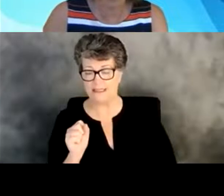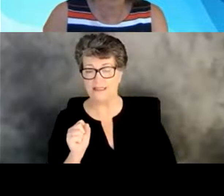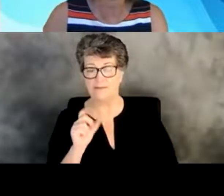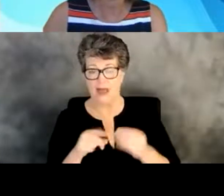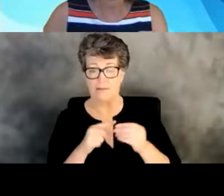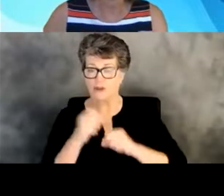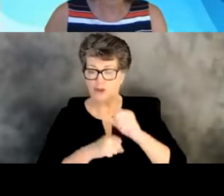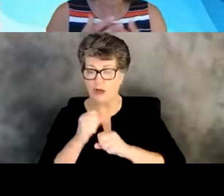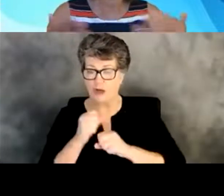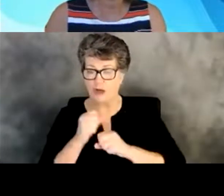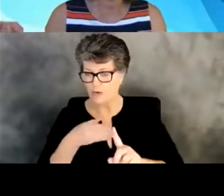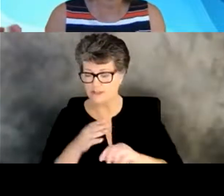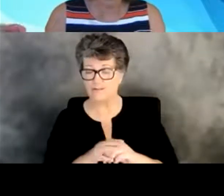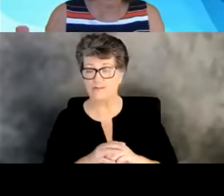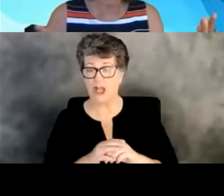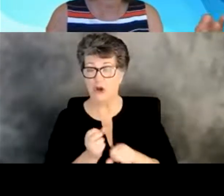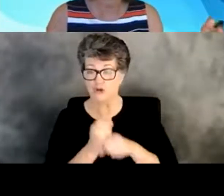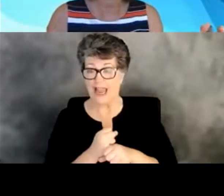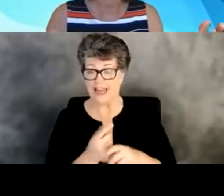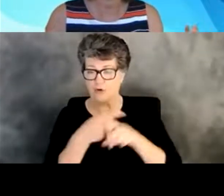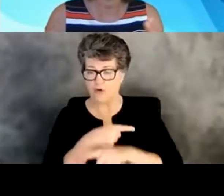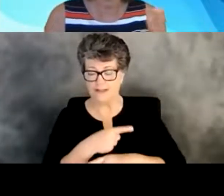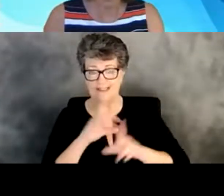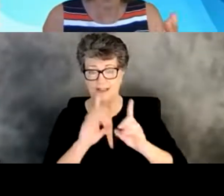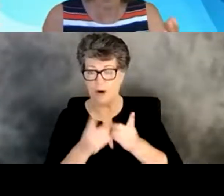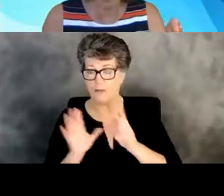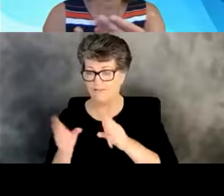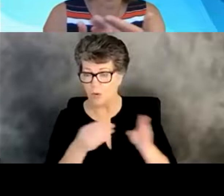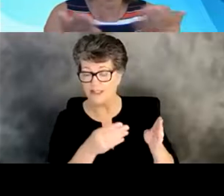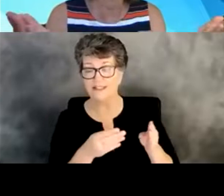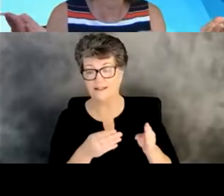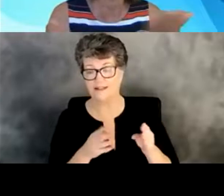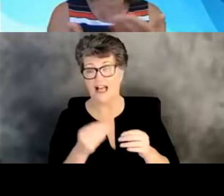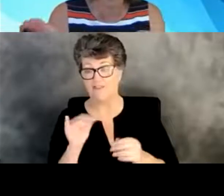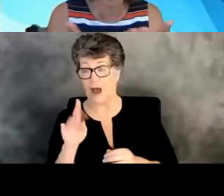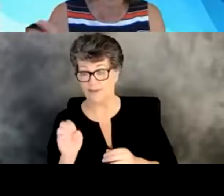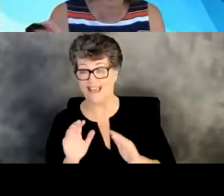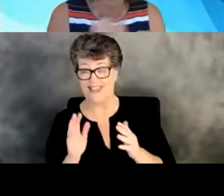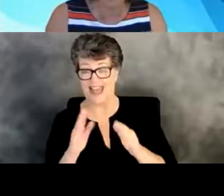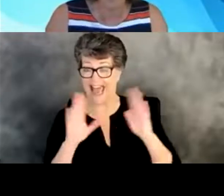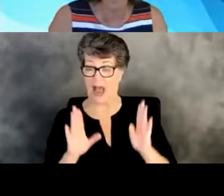structure focused, creating those cross-department tables, like Andy said. I'll be happy to give you an update on that housing table